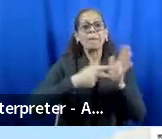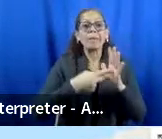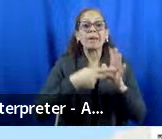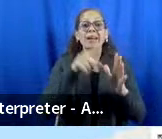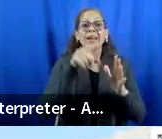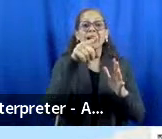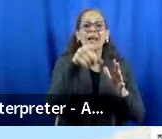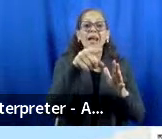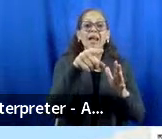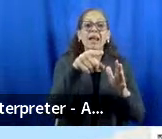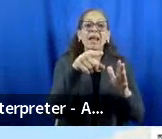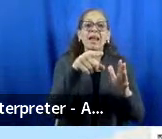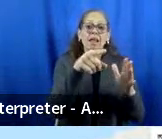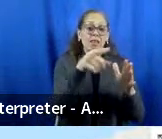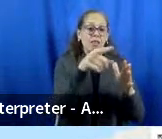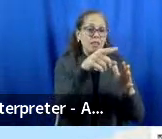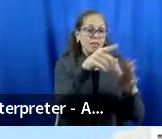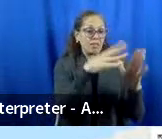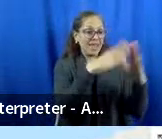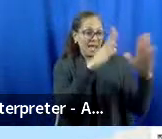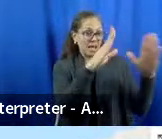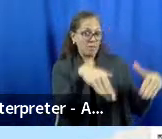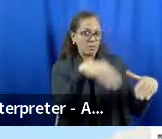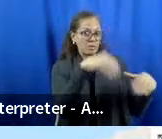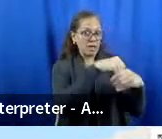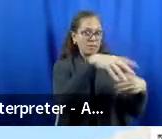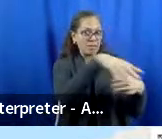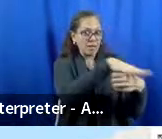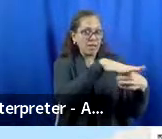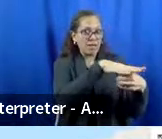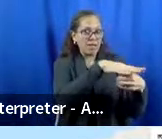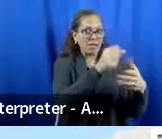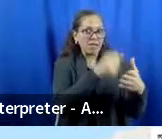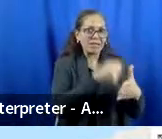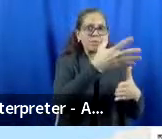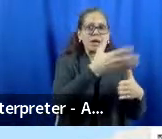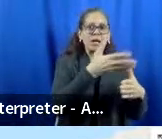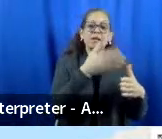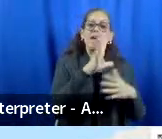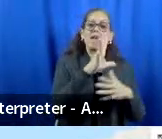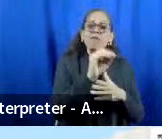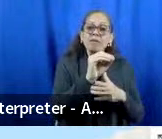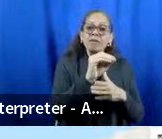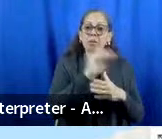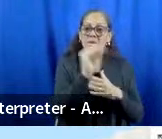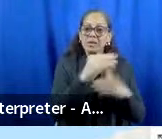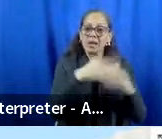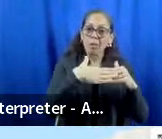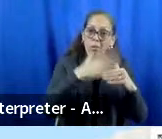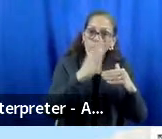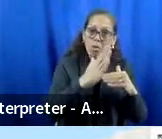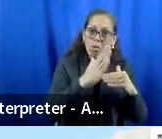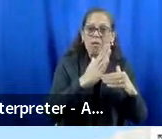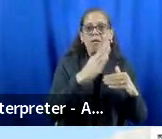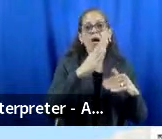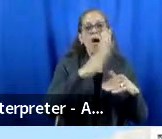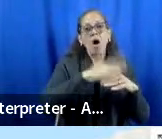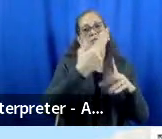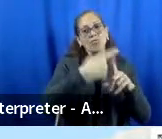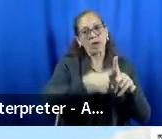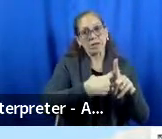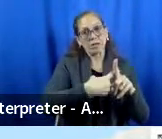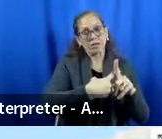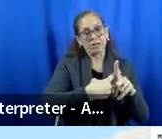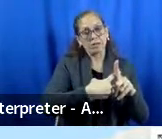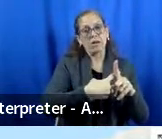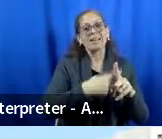the share of households in a neighborhood that are spending 50% or more of their income on rent. We call